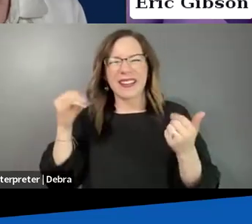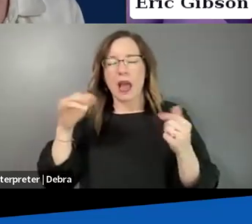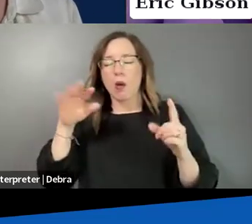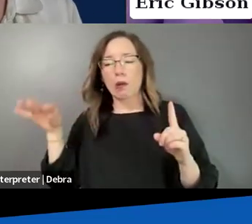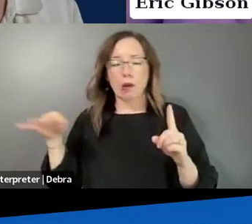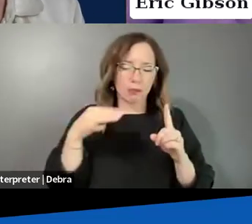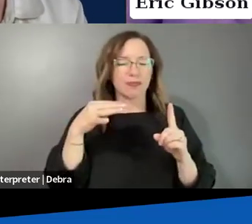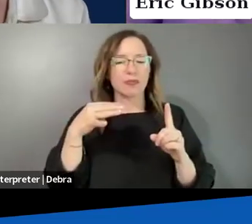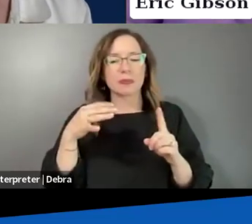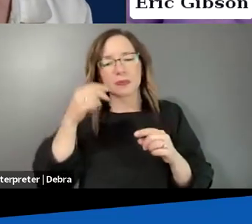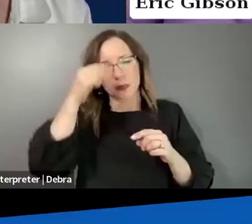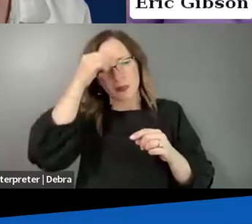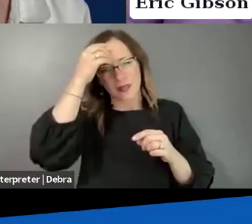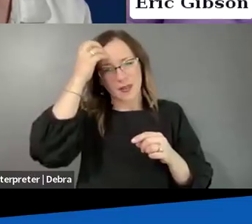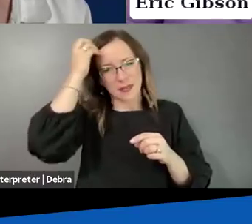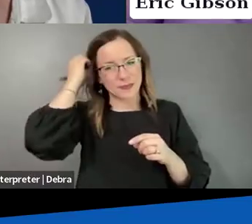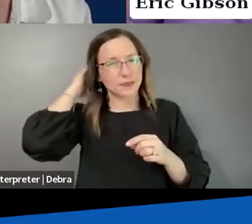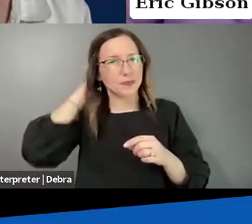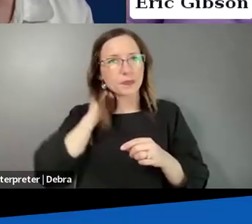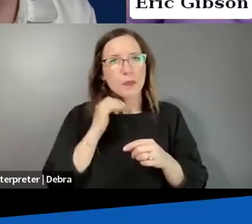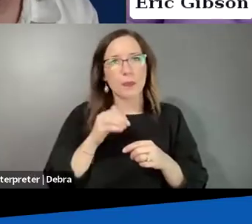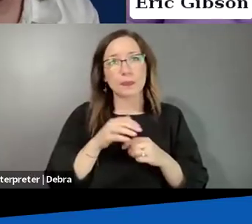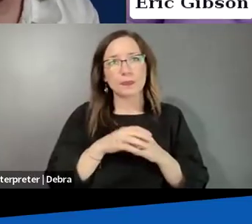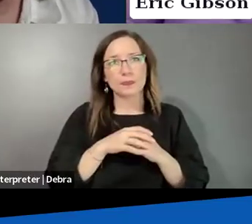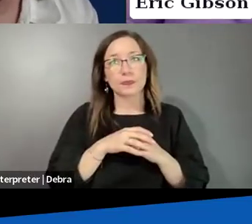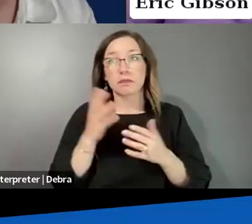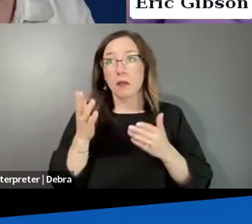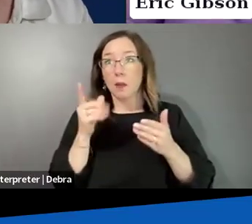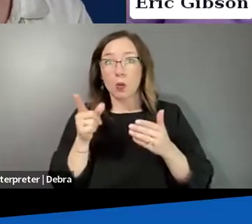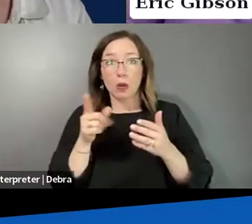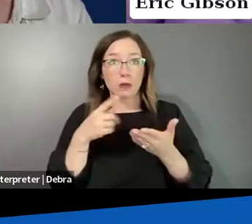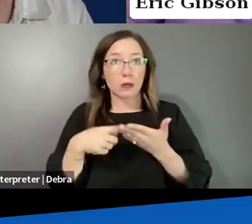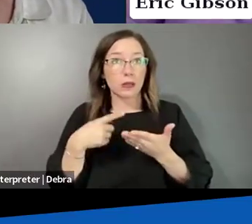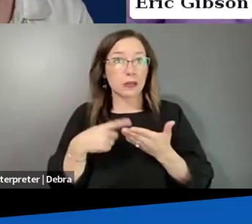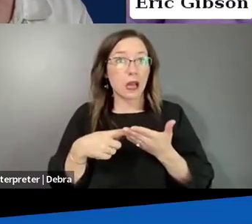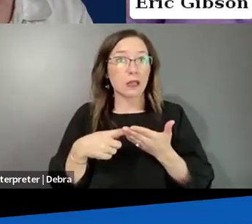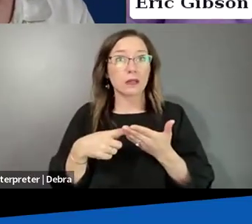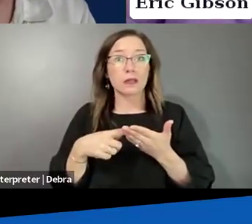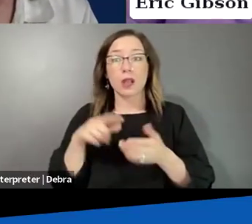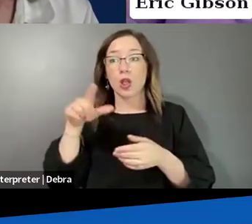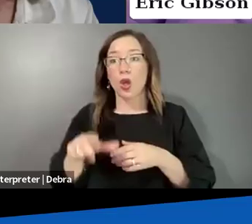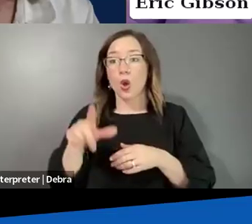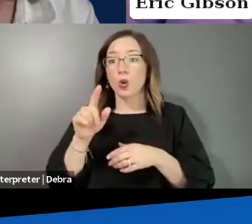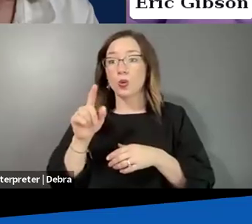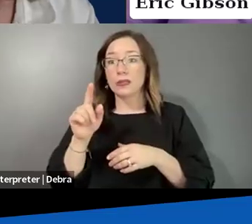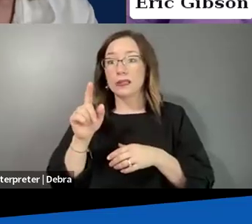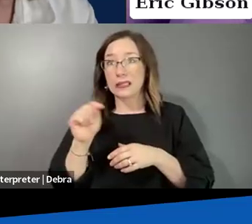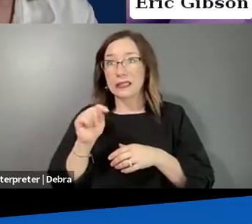now. And maybe you want to talk about the gentleman's side with the low T and the